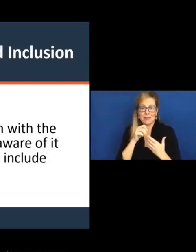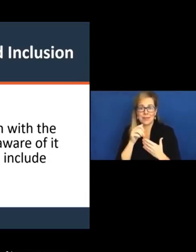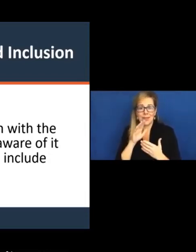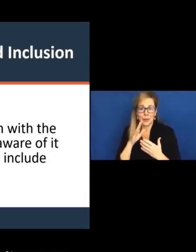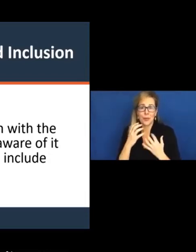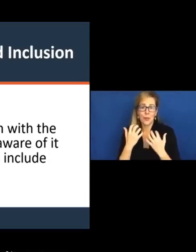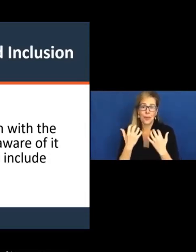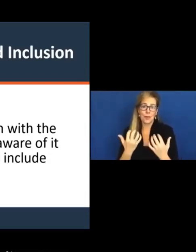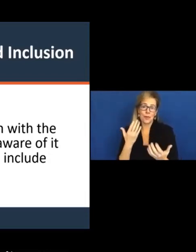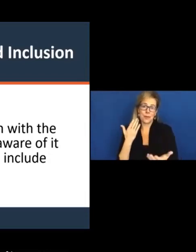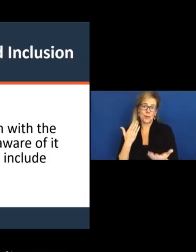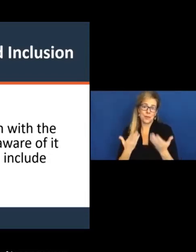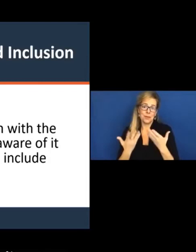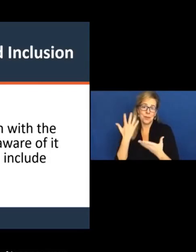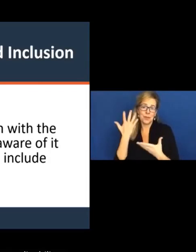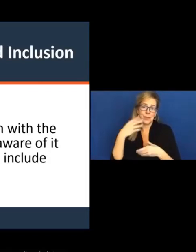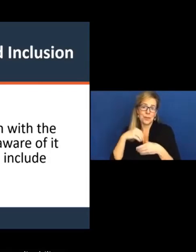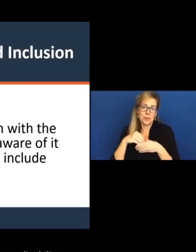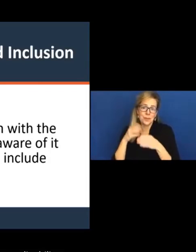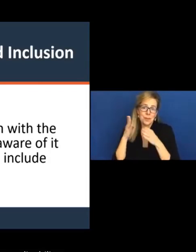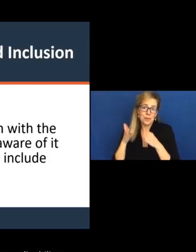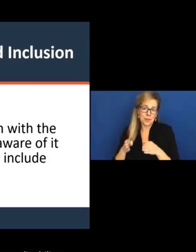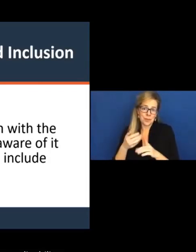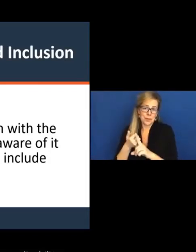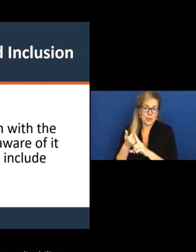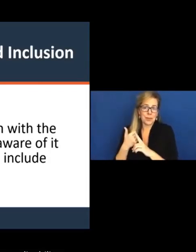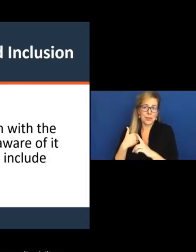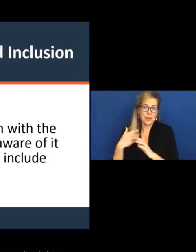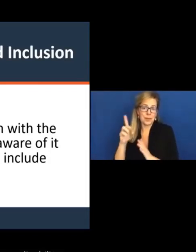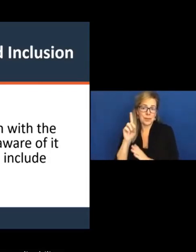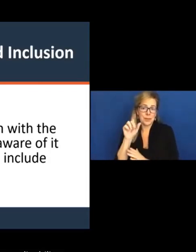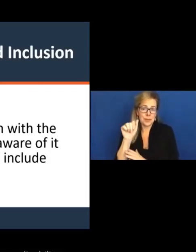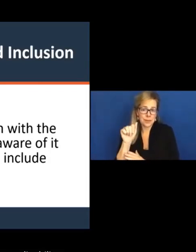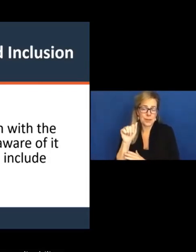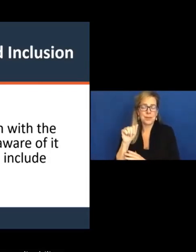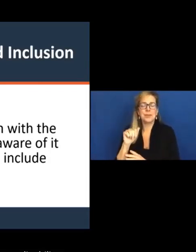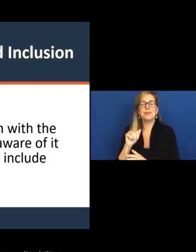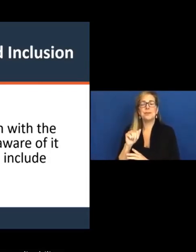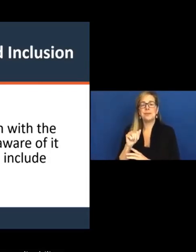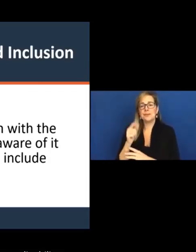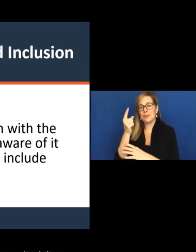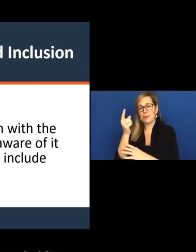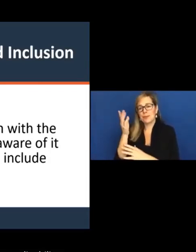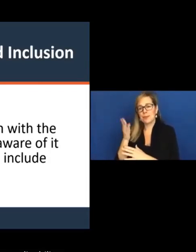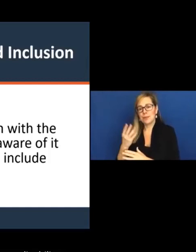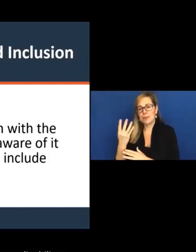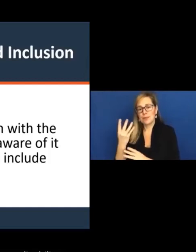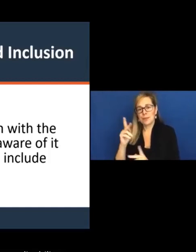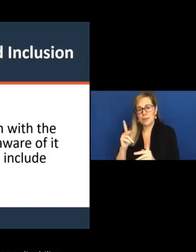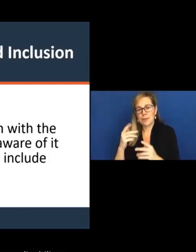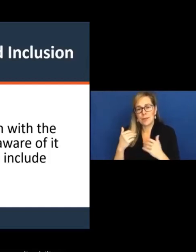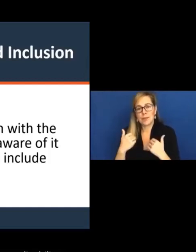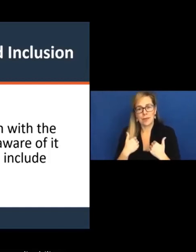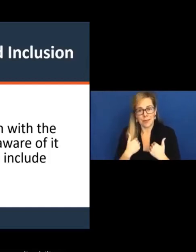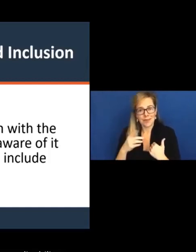audience very likely will include people with disabilities. 1 in 4 people has a disability.